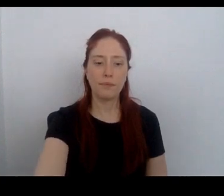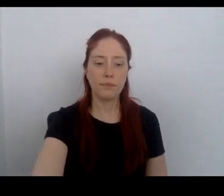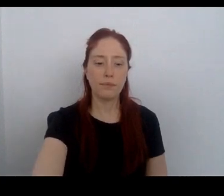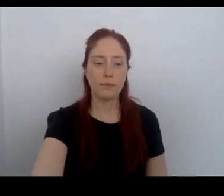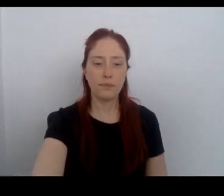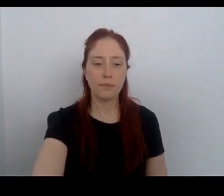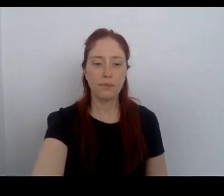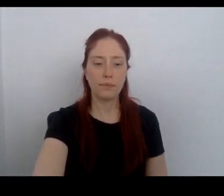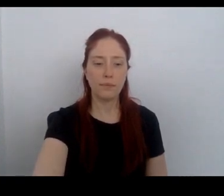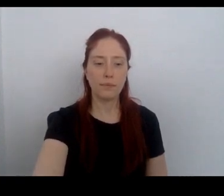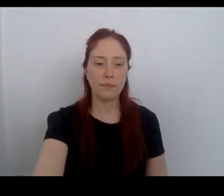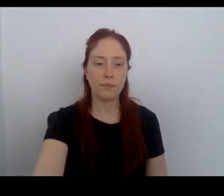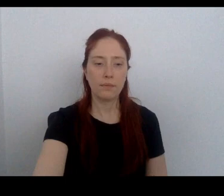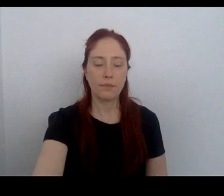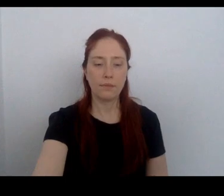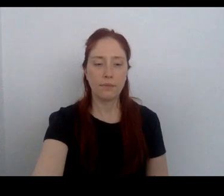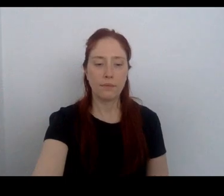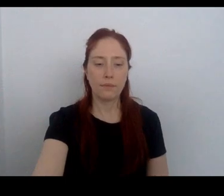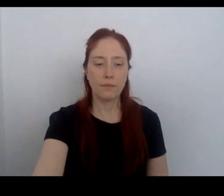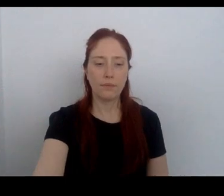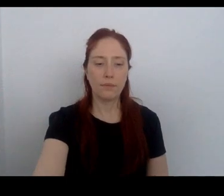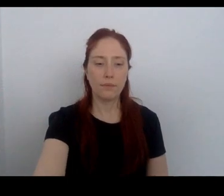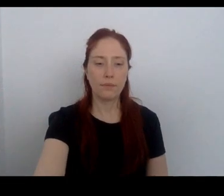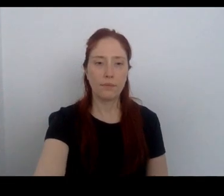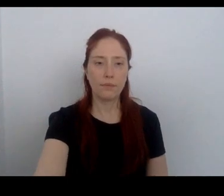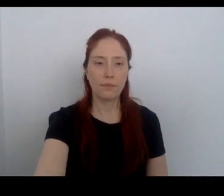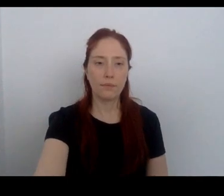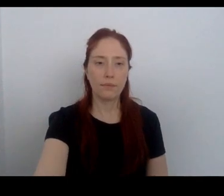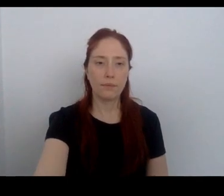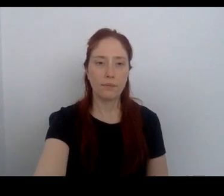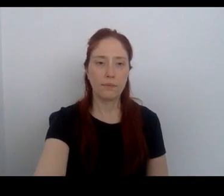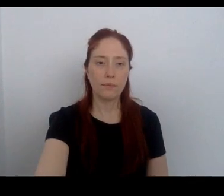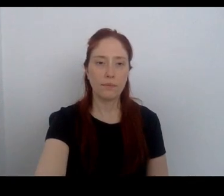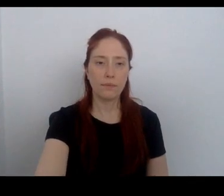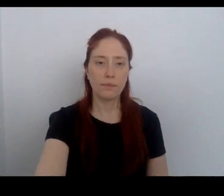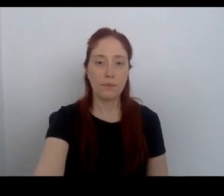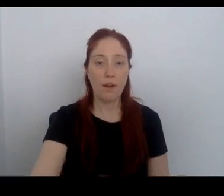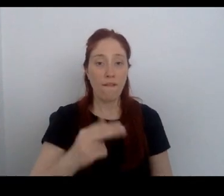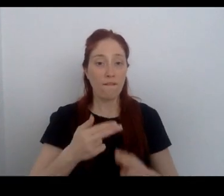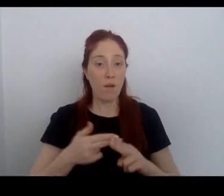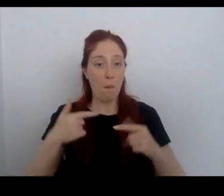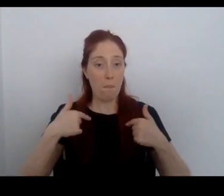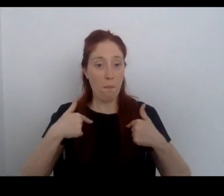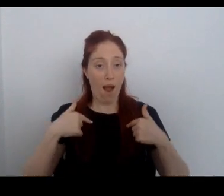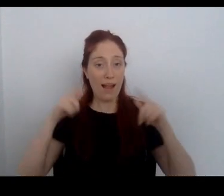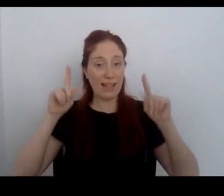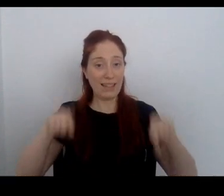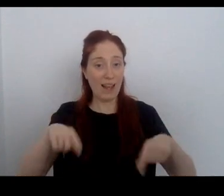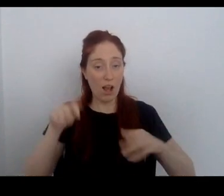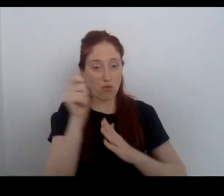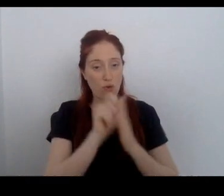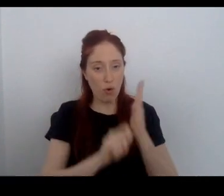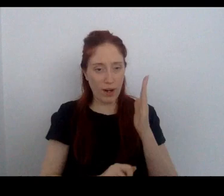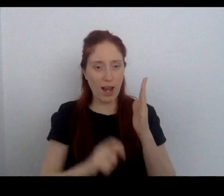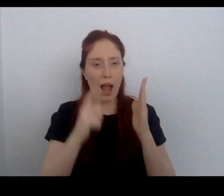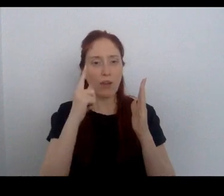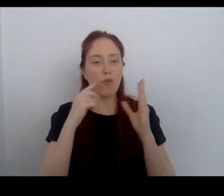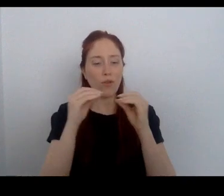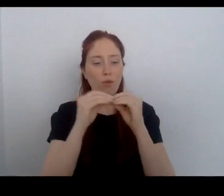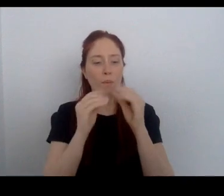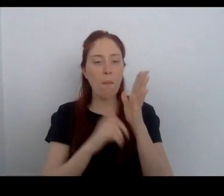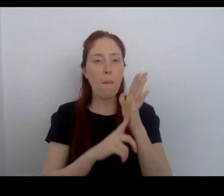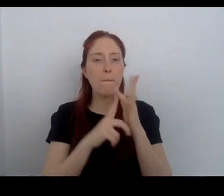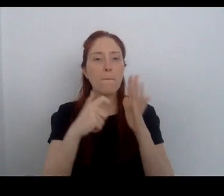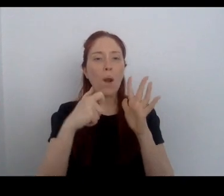Yeah, so I sort of started off with blocking mine in, well, not really blocking it in, just giving myself